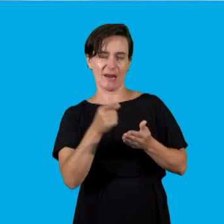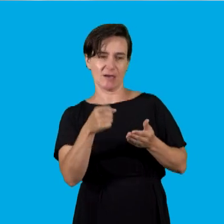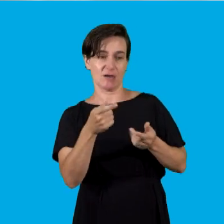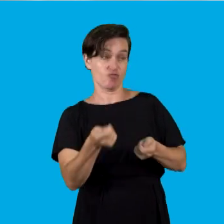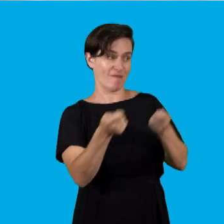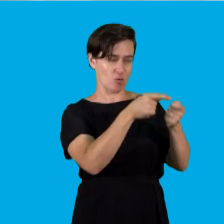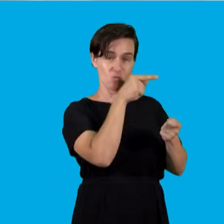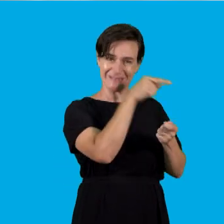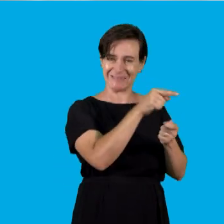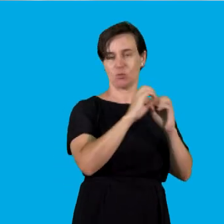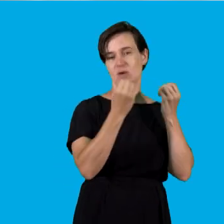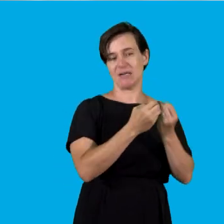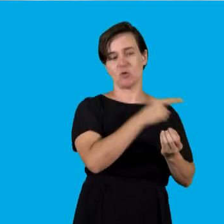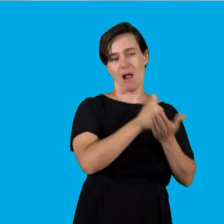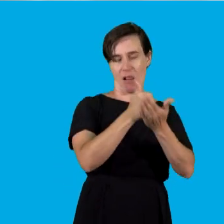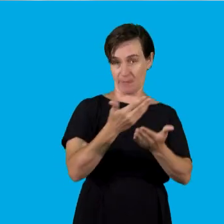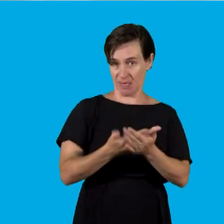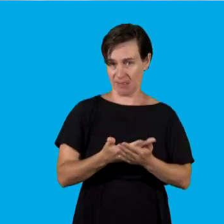they can be assisted.